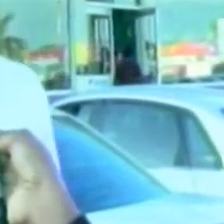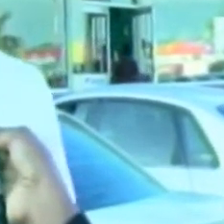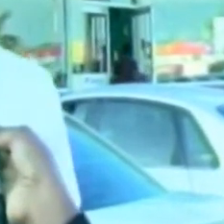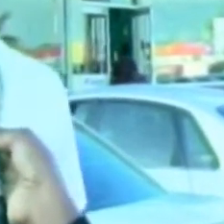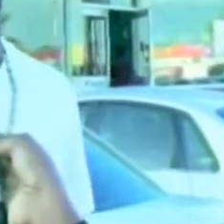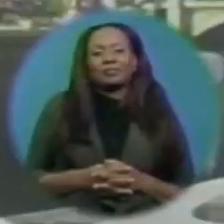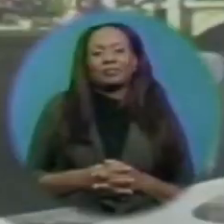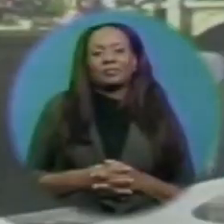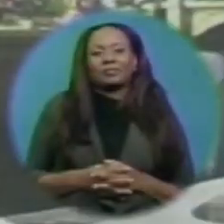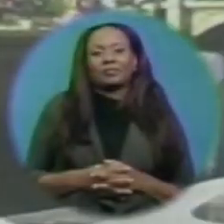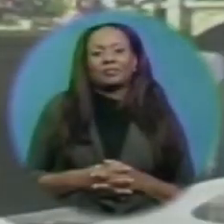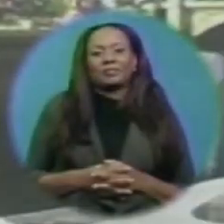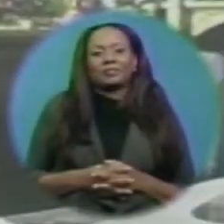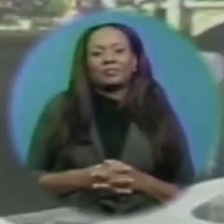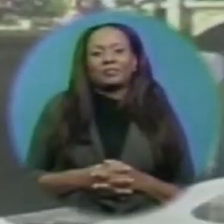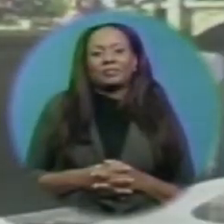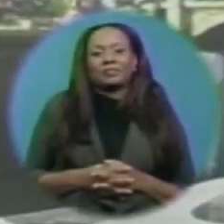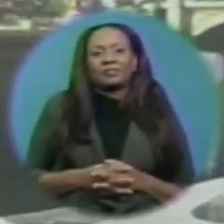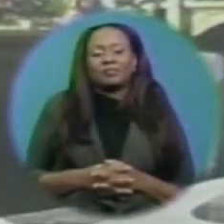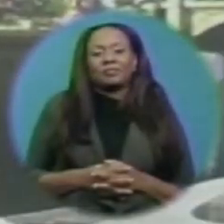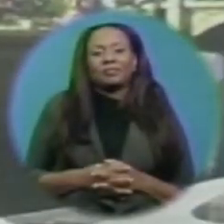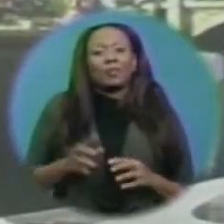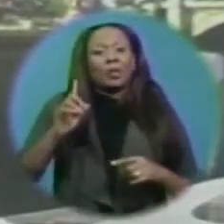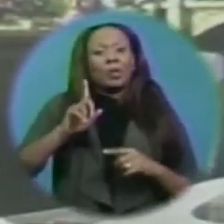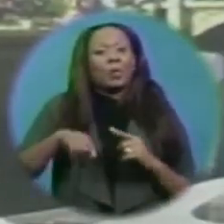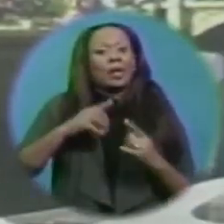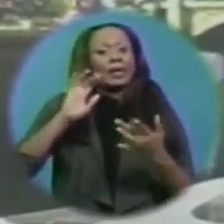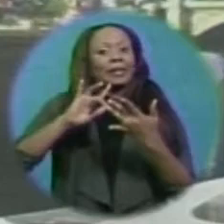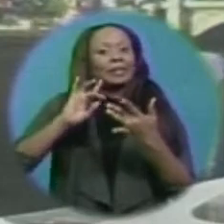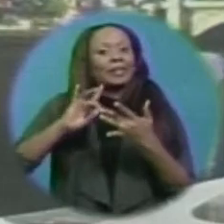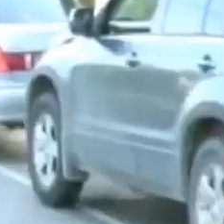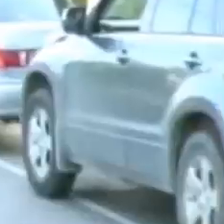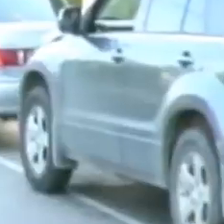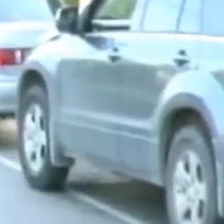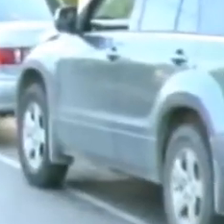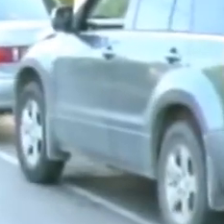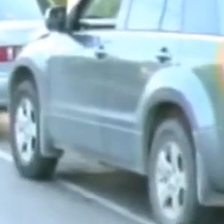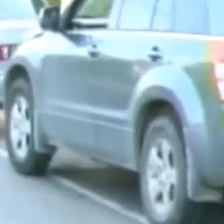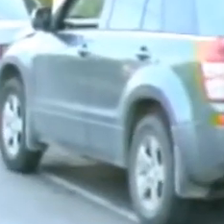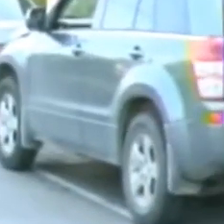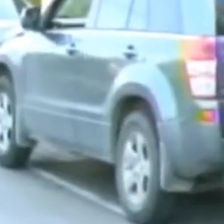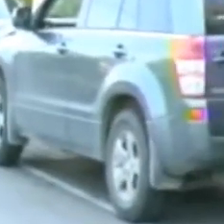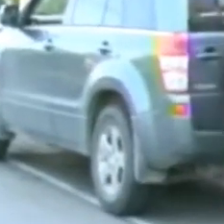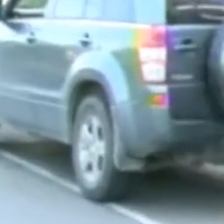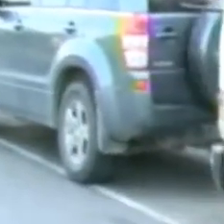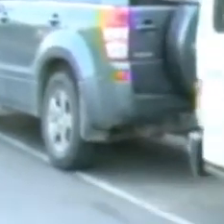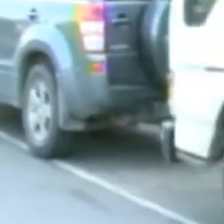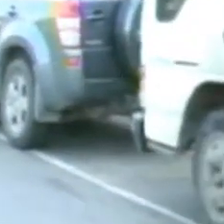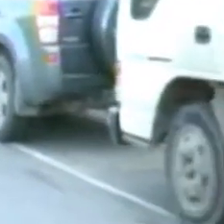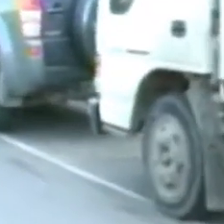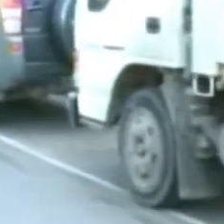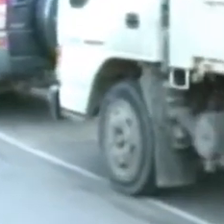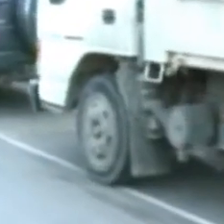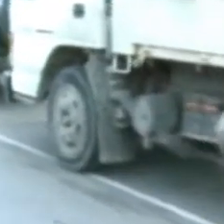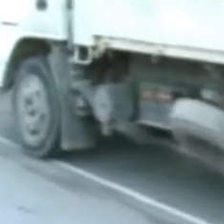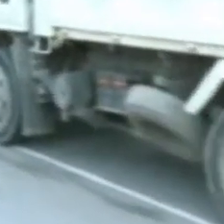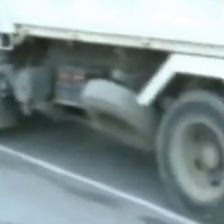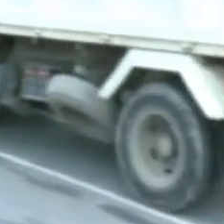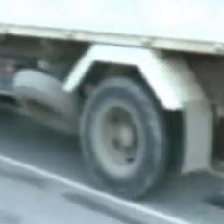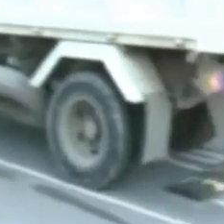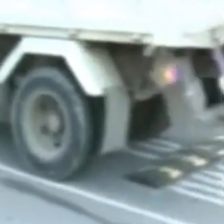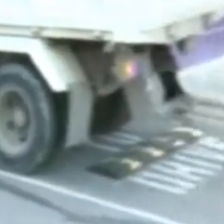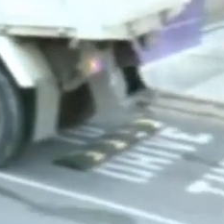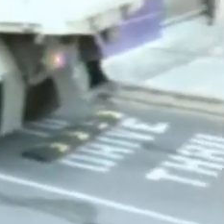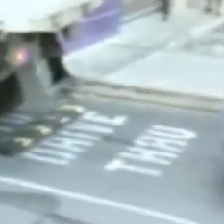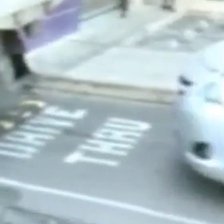job. Well, when contacted for comment about how the anniversary exercise went today, Chefette officials were unable to respond,